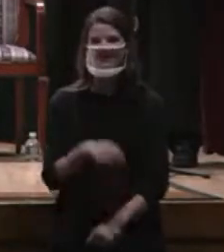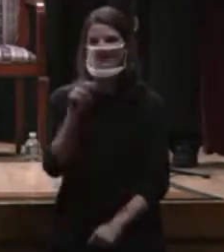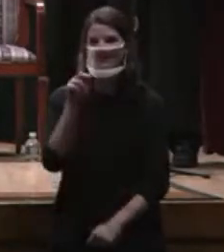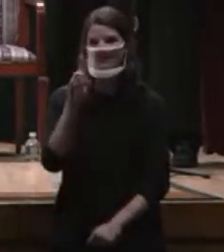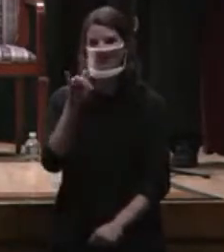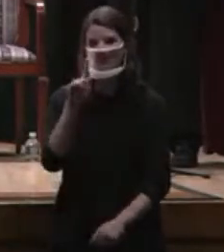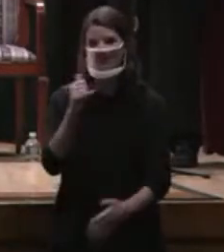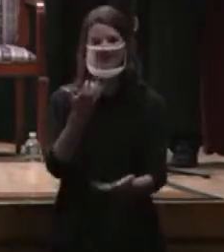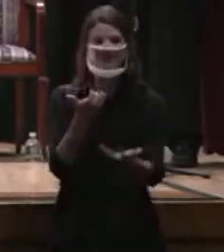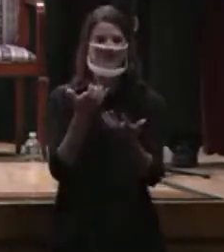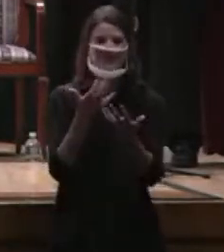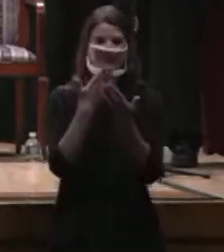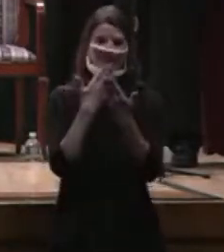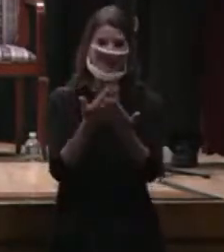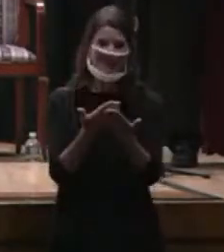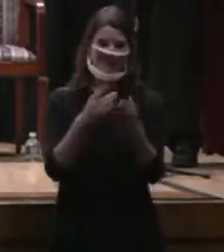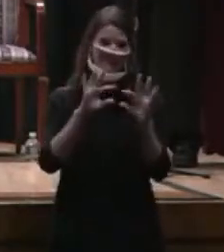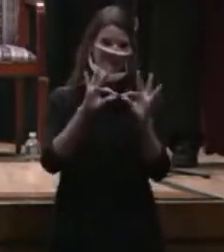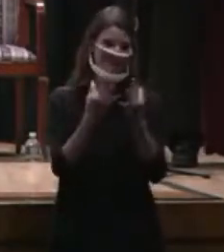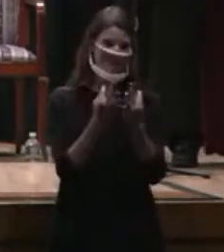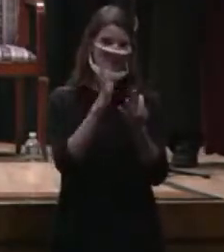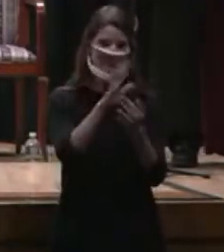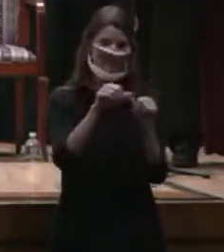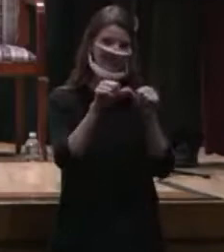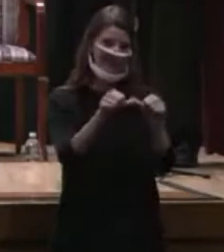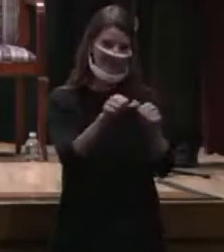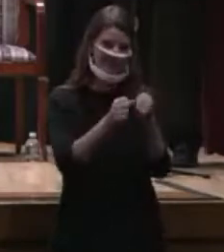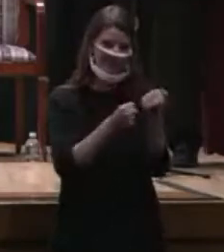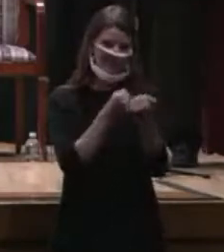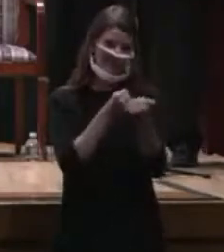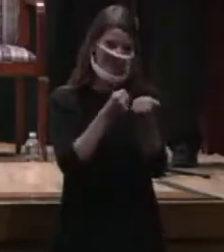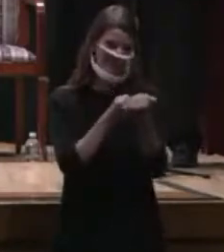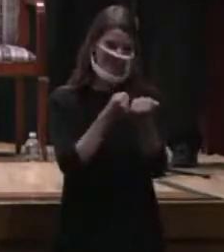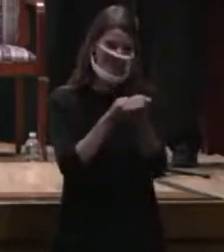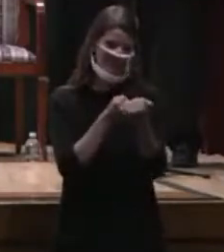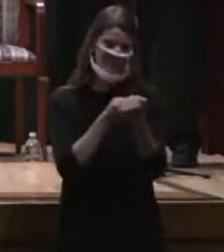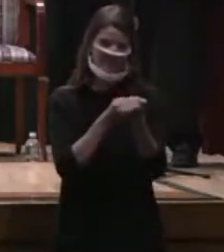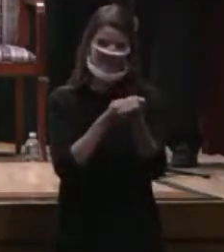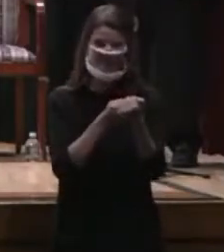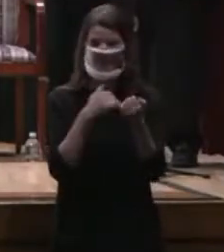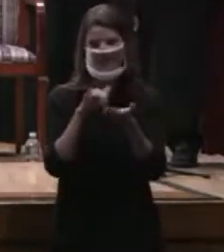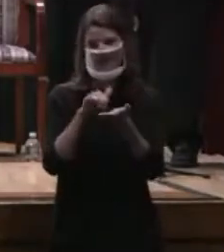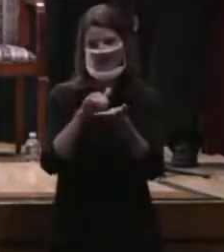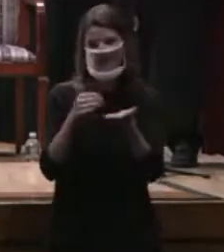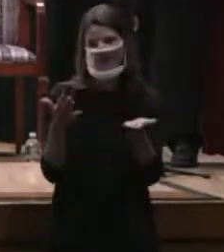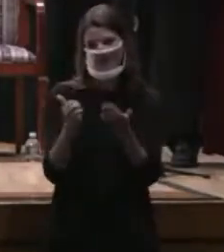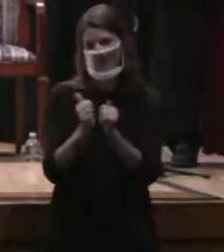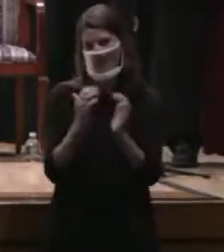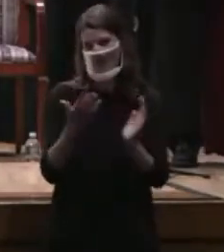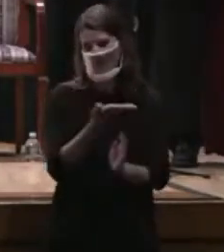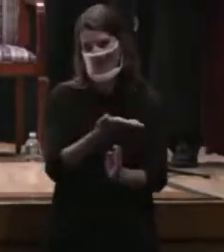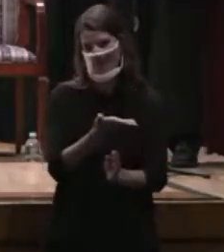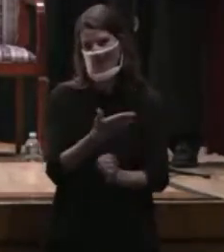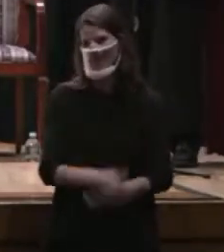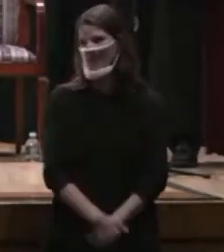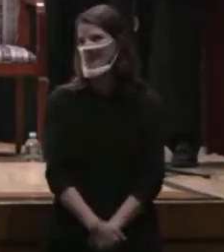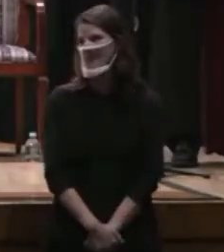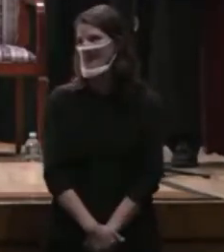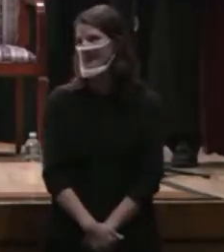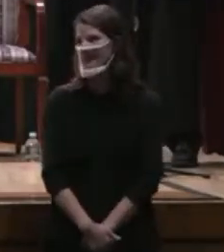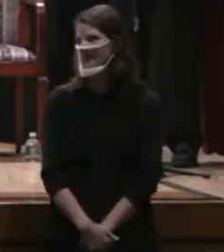Krista would like to thank her family for their continuous support. She would not be here without them.